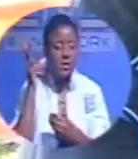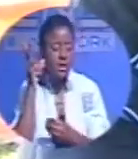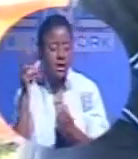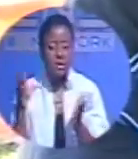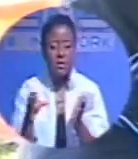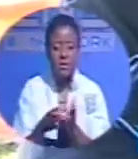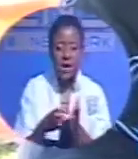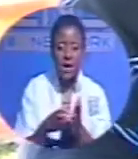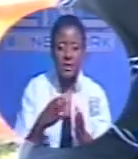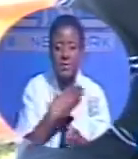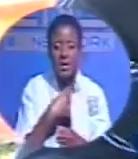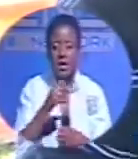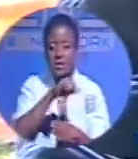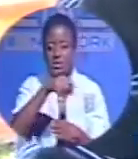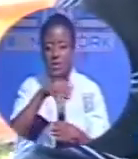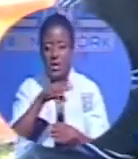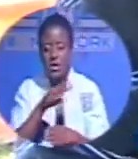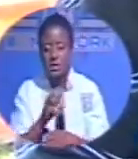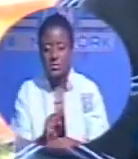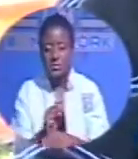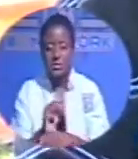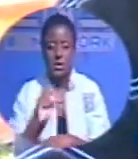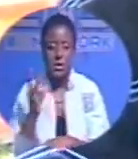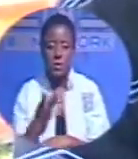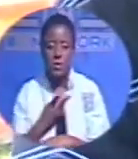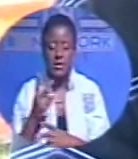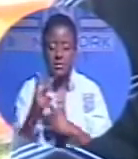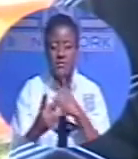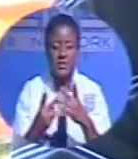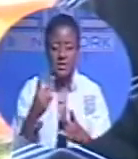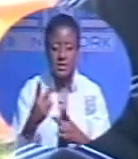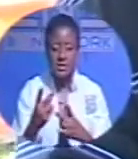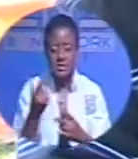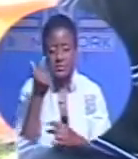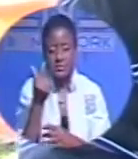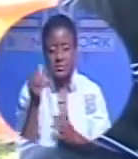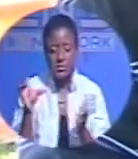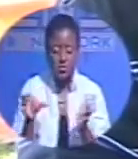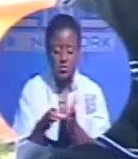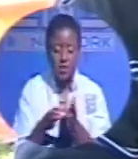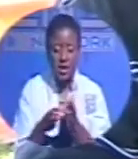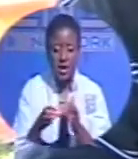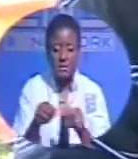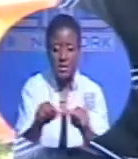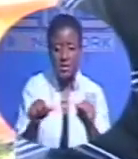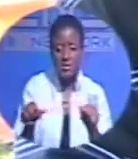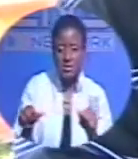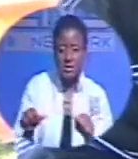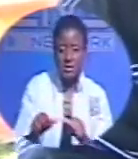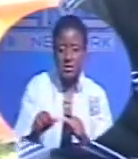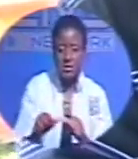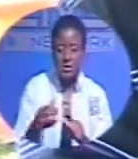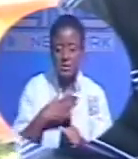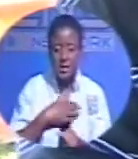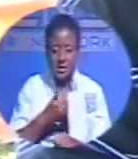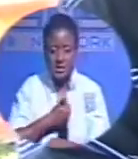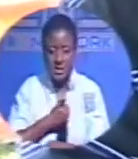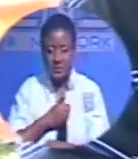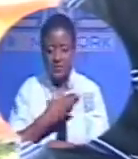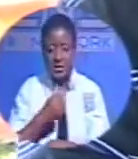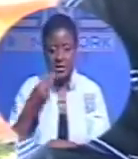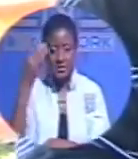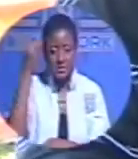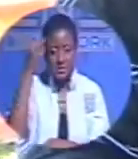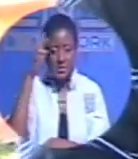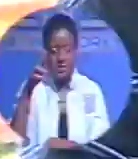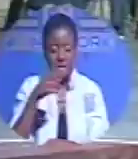we decided to visit a few of these prime spots in the communities. And myself and Mr. Hepburn, we went out and